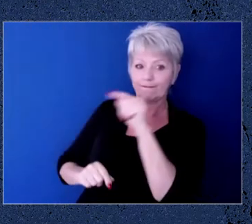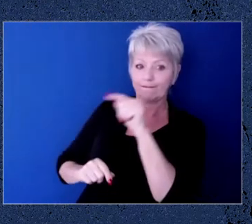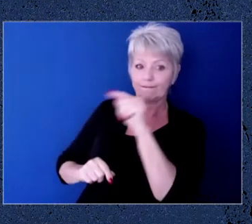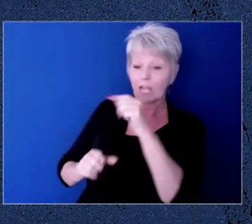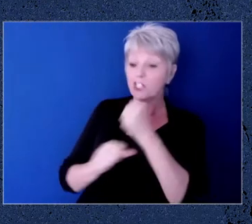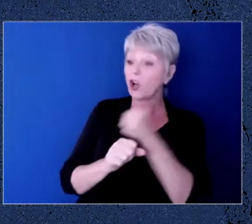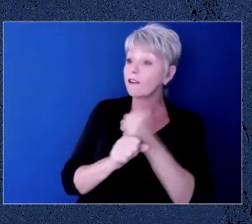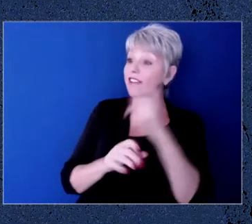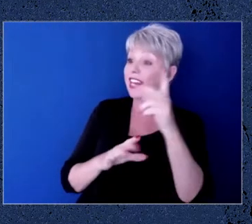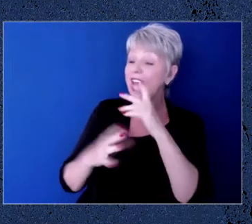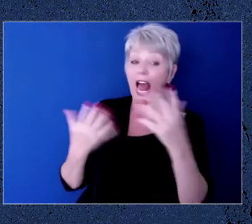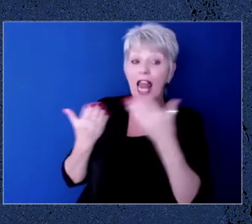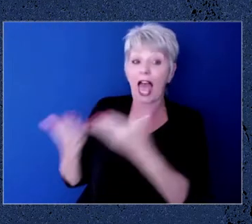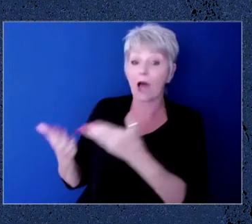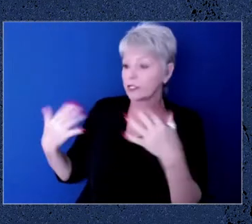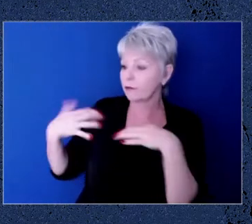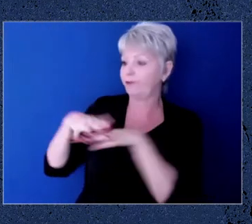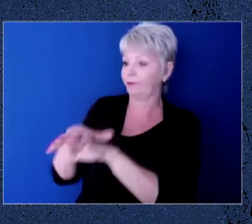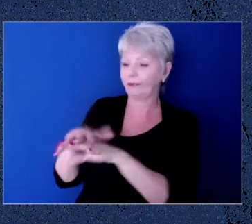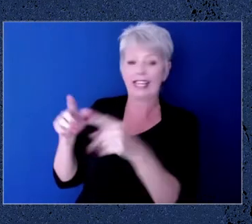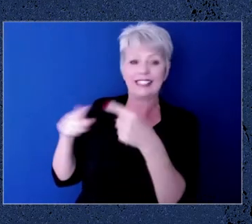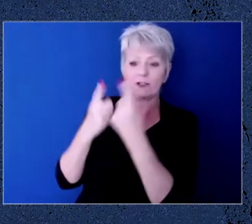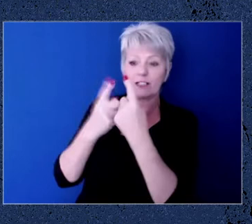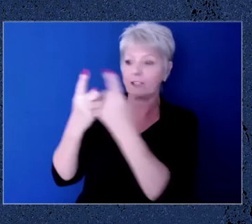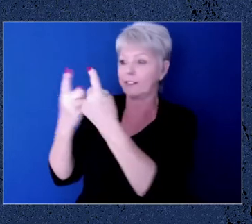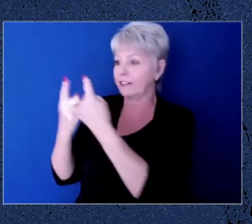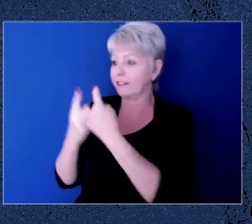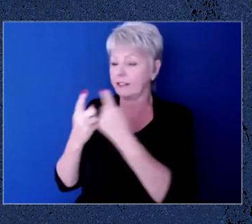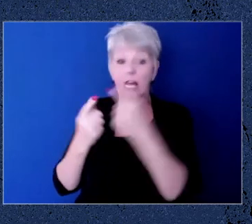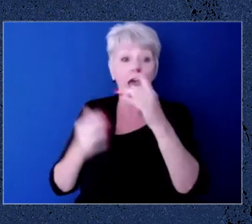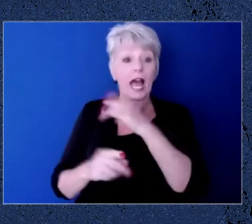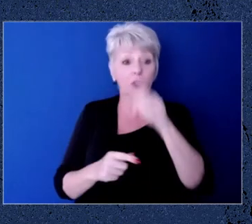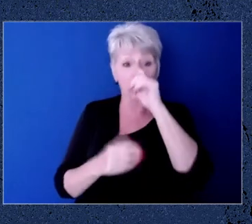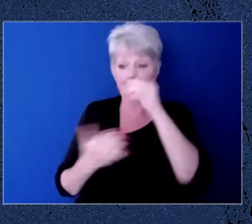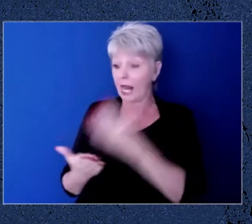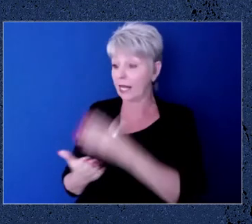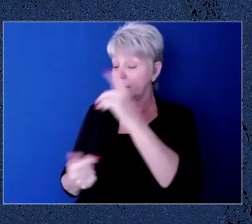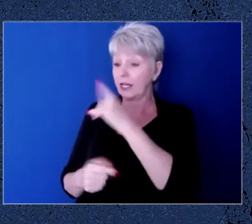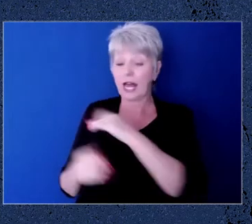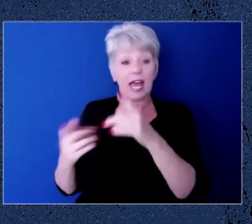interconnections. And geography also is one of the few disciplines that allows you to work legitimately in a transdisciplinary way, so